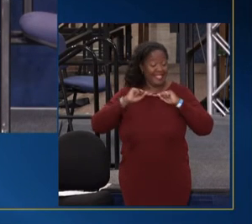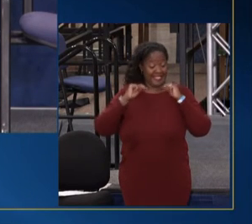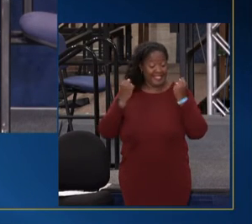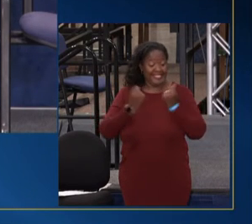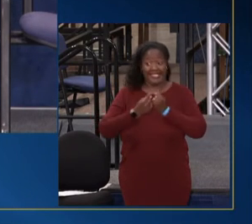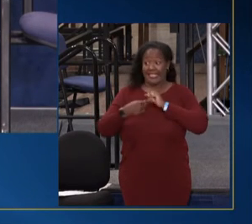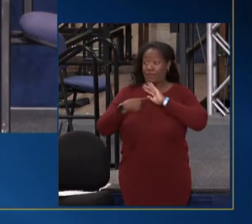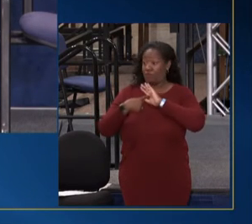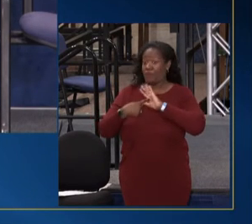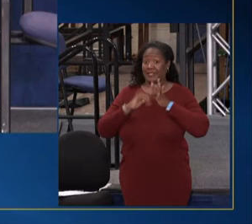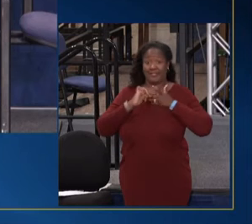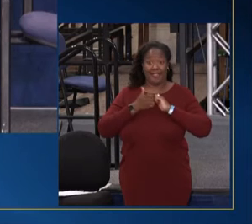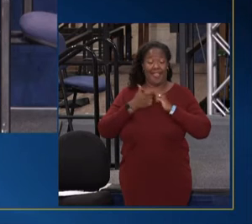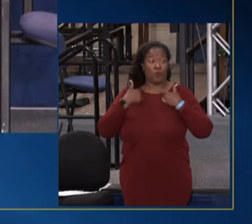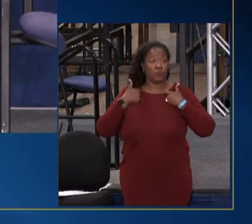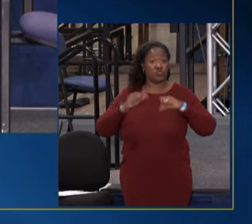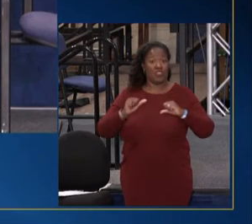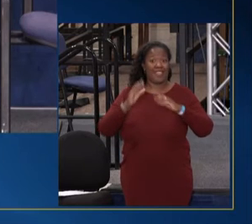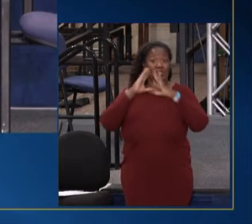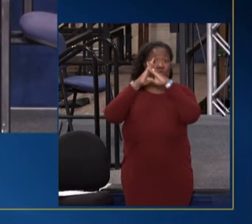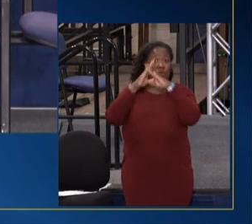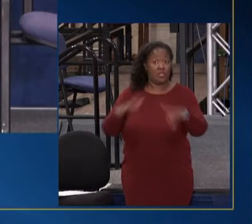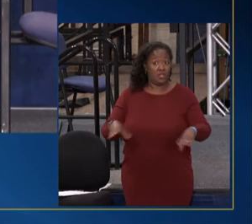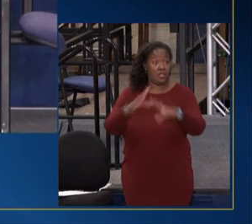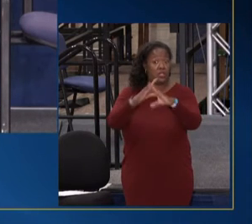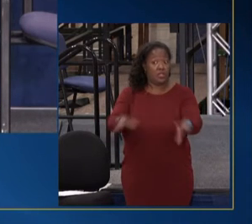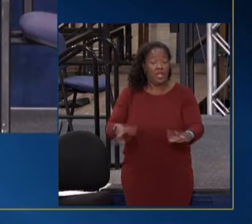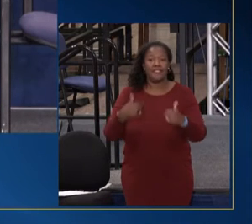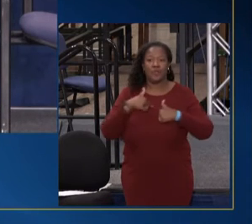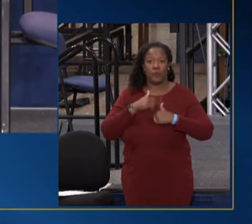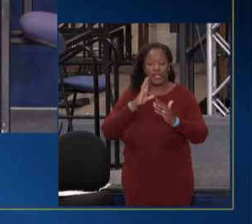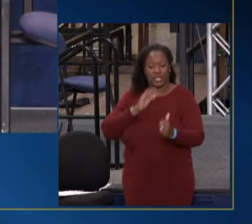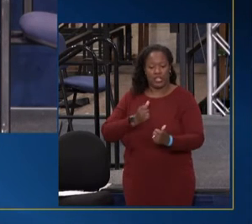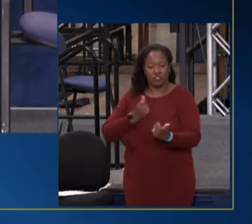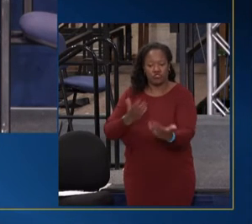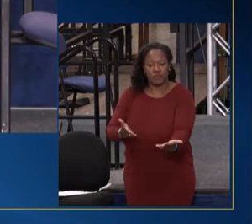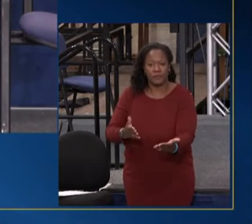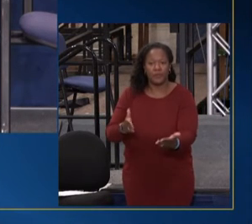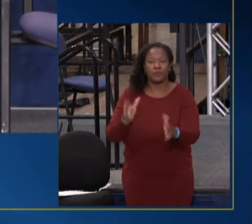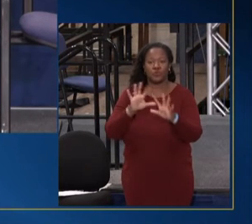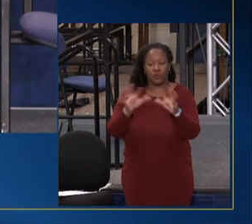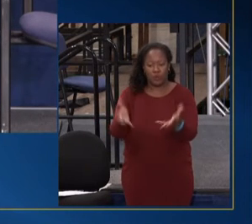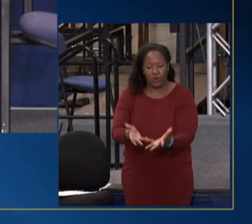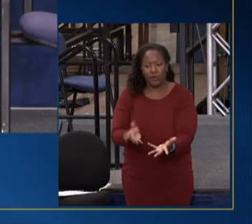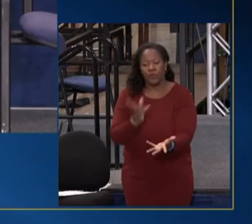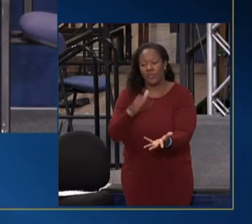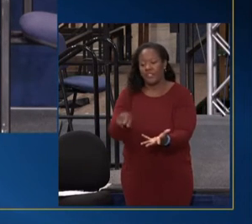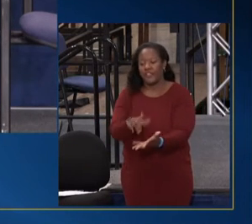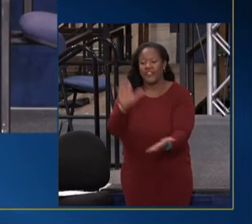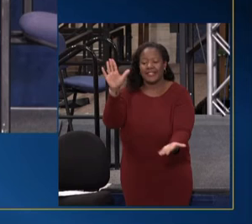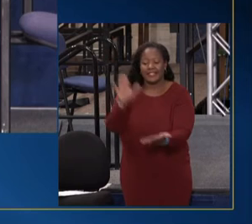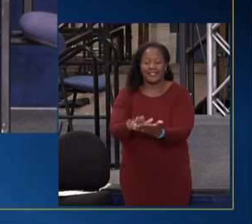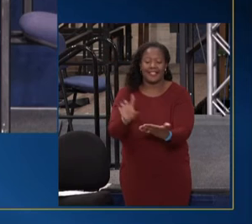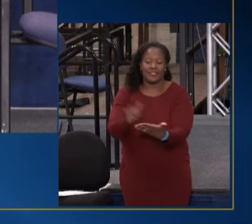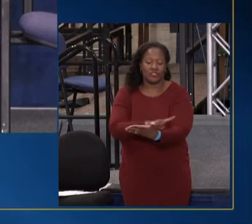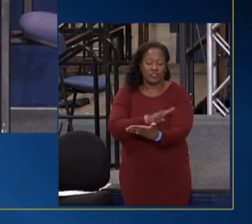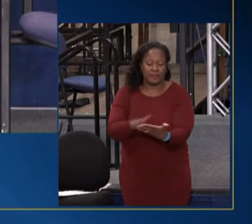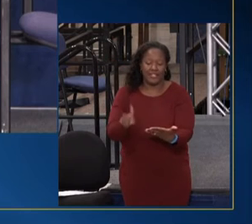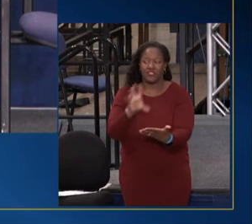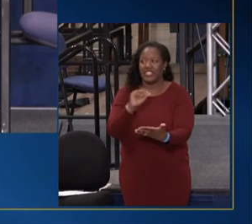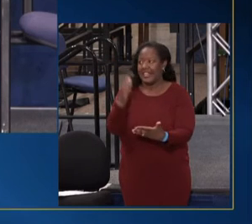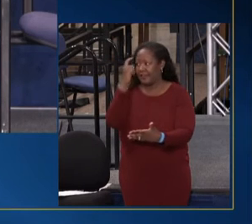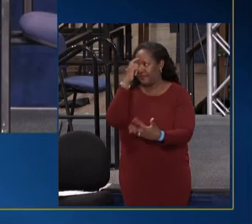we're trying to do this and bring down those barriers, the more we can contribute to a world where there is less discrimination and mental